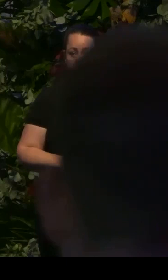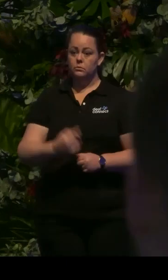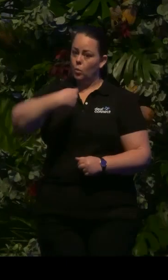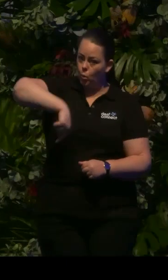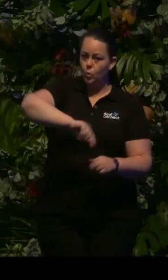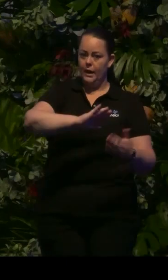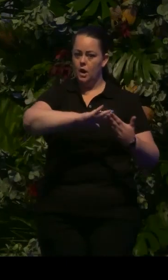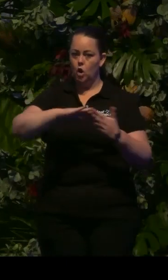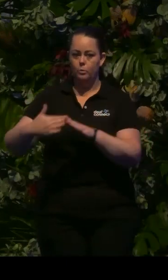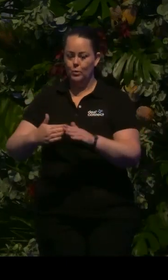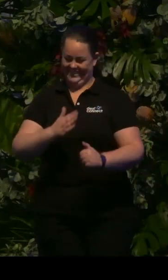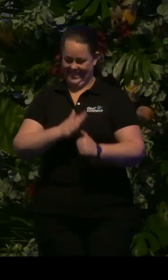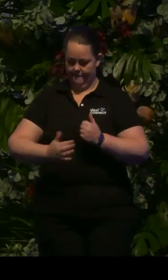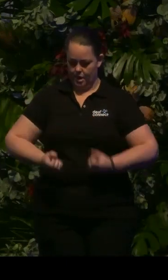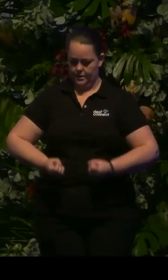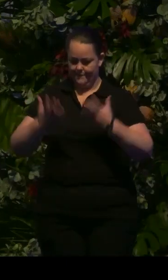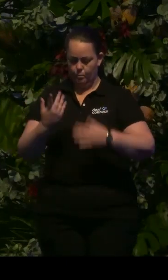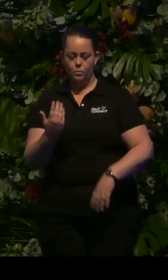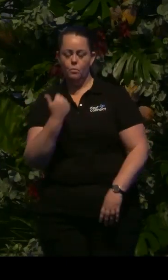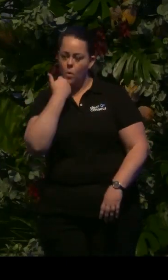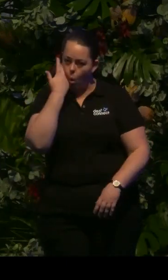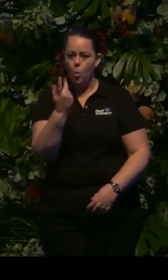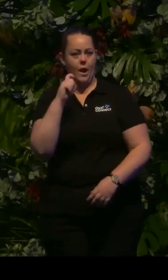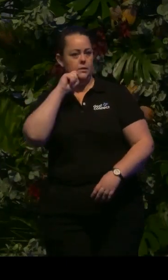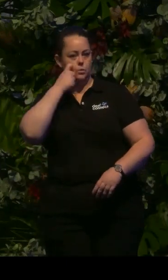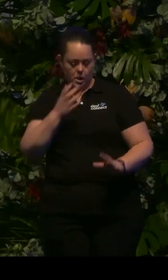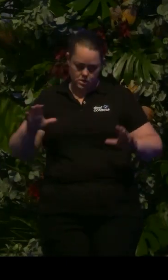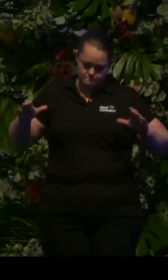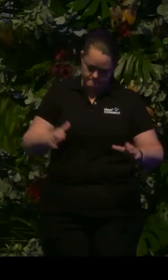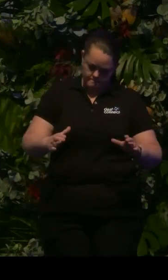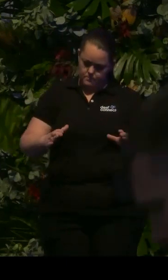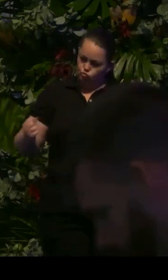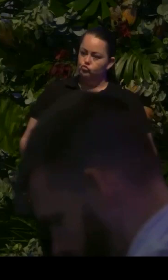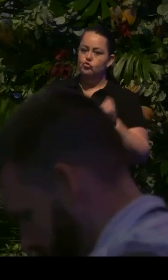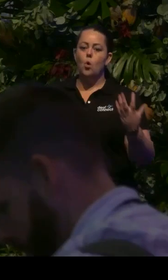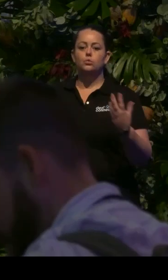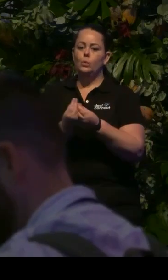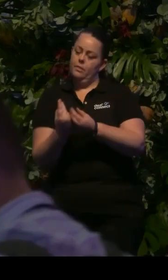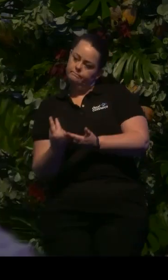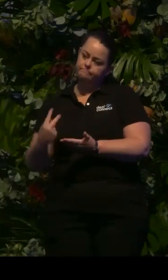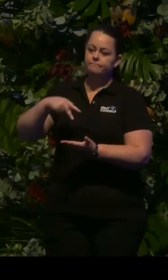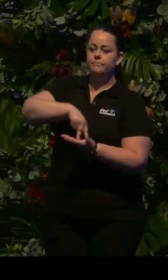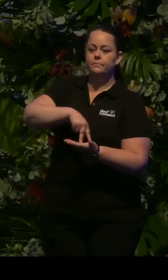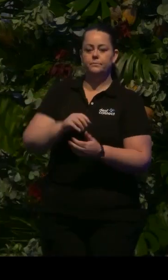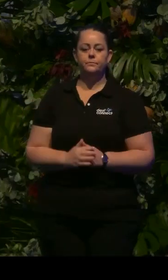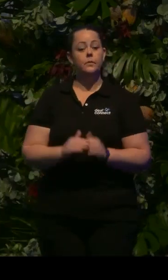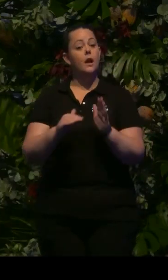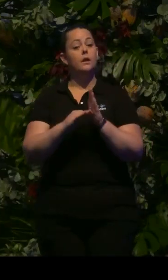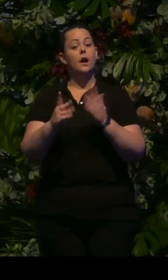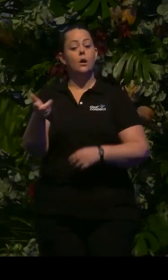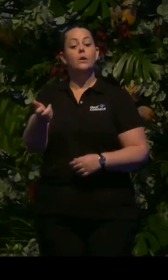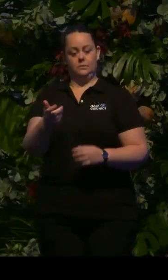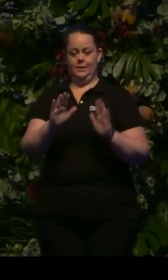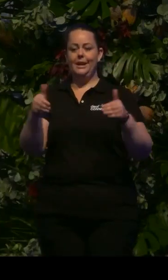rise." So with that, I'd like to introduce Emily Dwyer, who's the co-founder and executive director of EdgeEffect, to give the